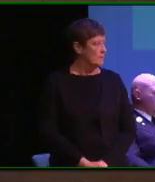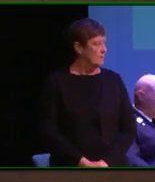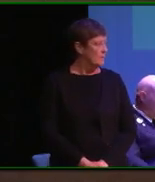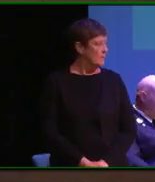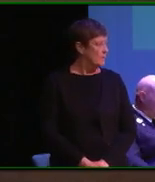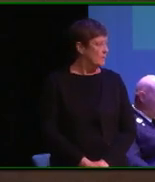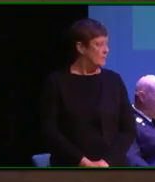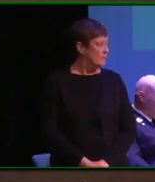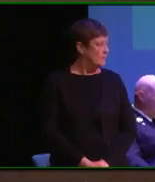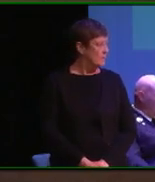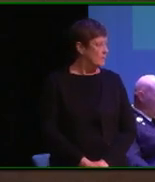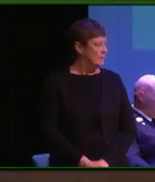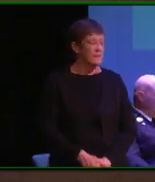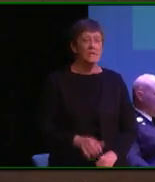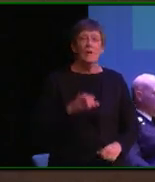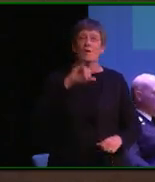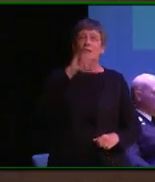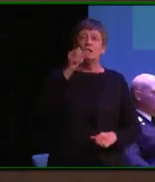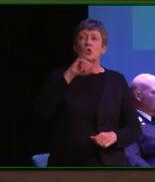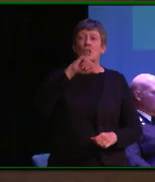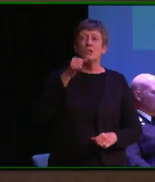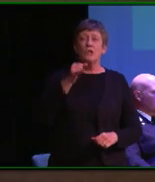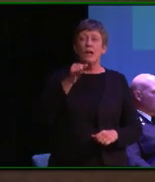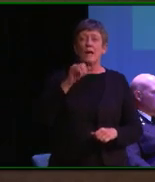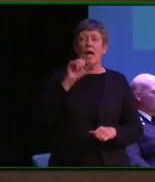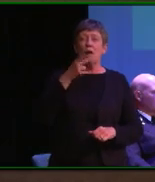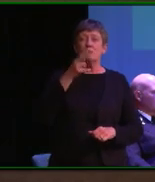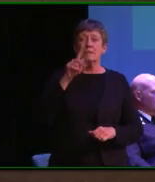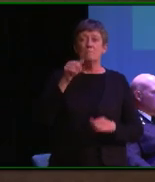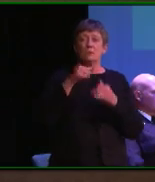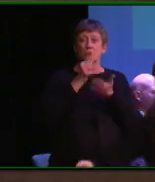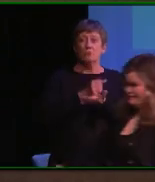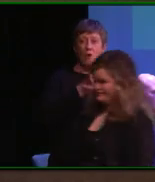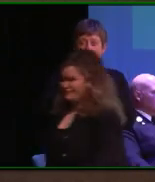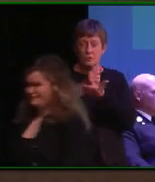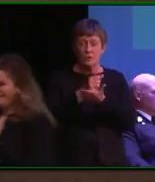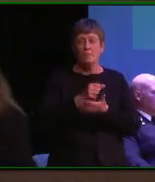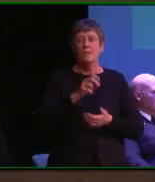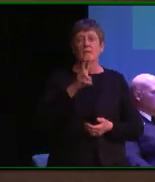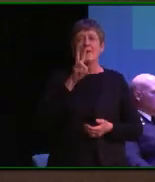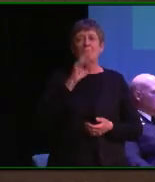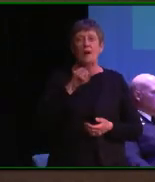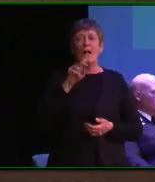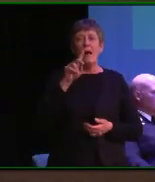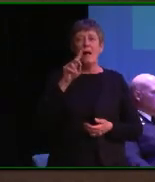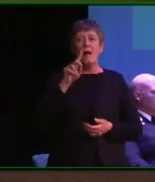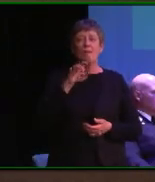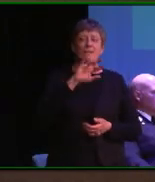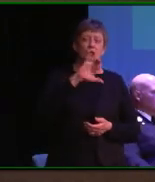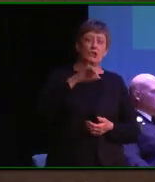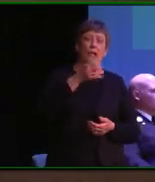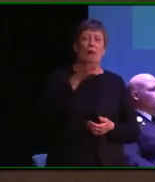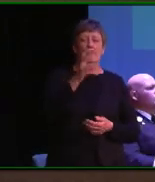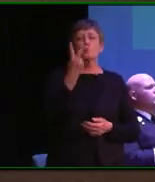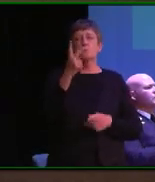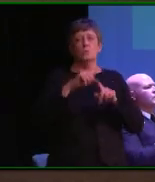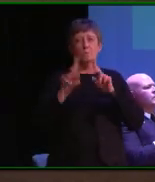The Chef John J. Carasimo Scholarship goes to Val Maldonado and Jacob House.